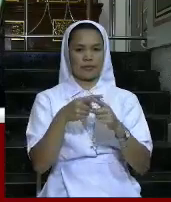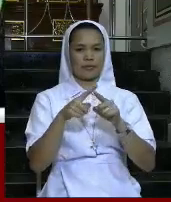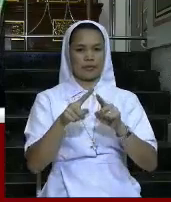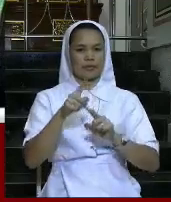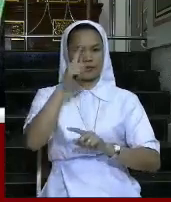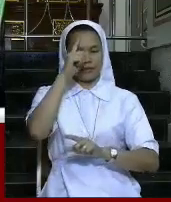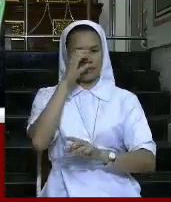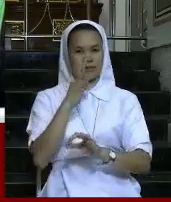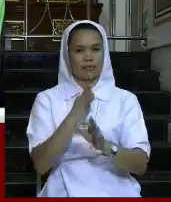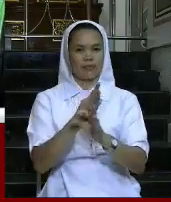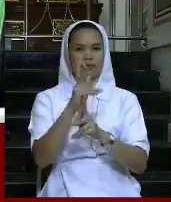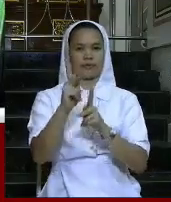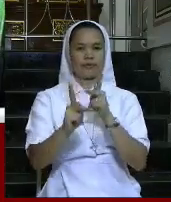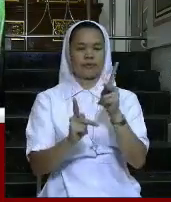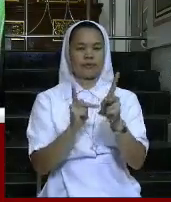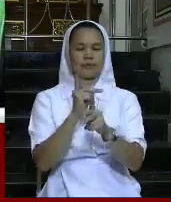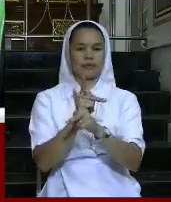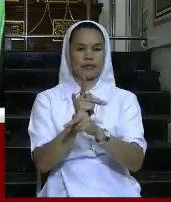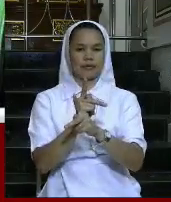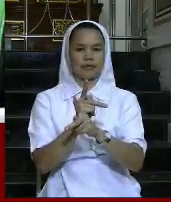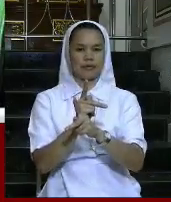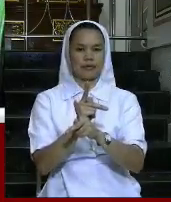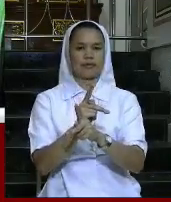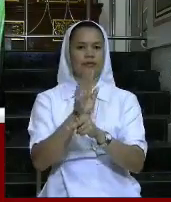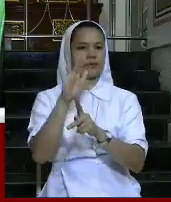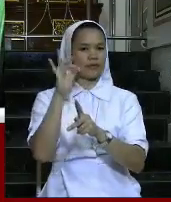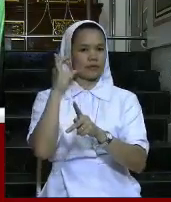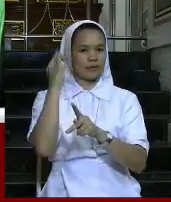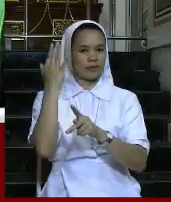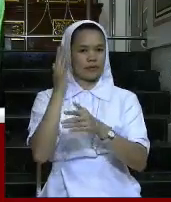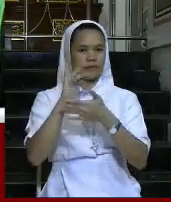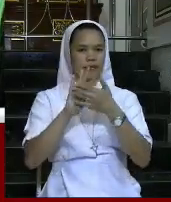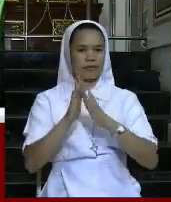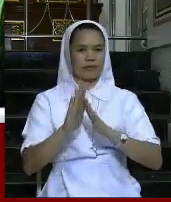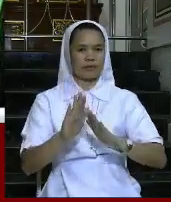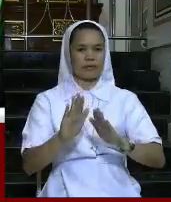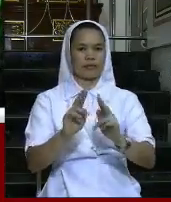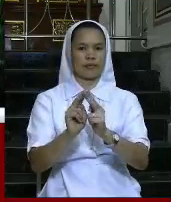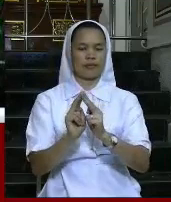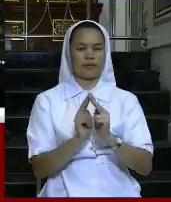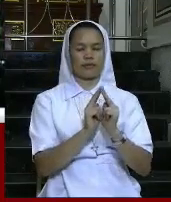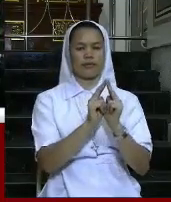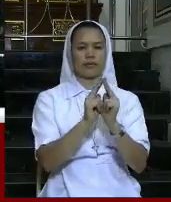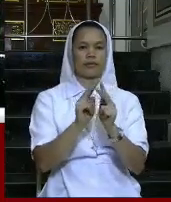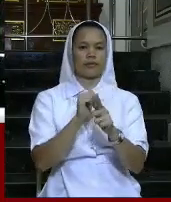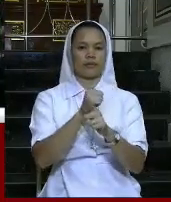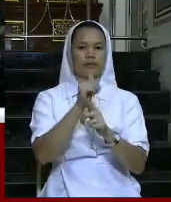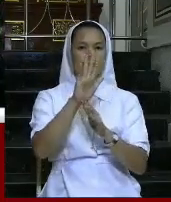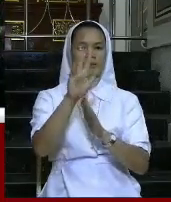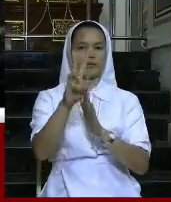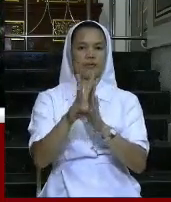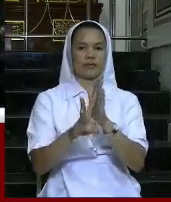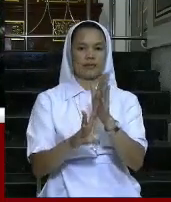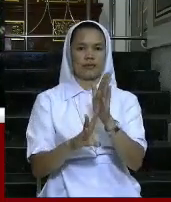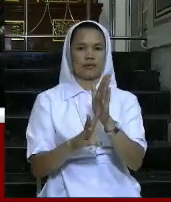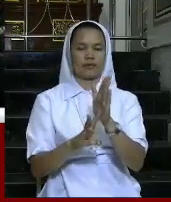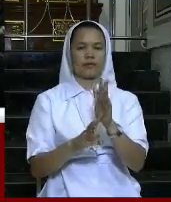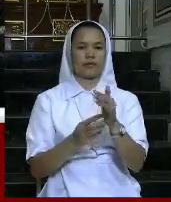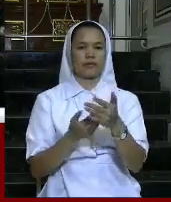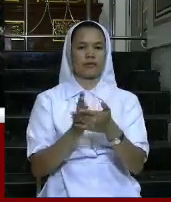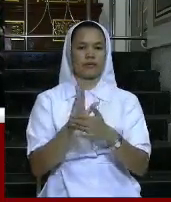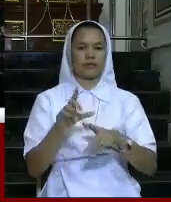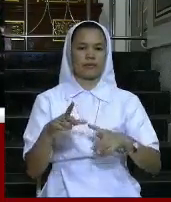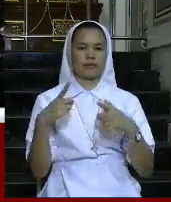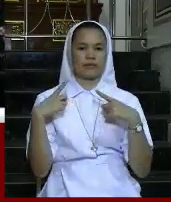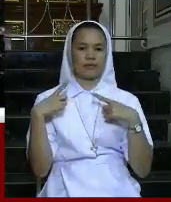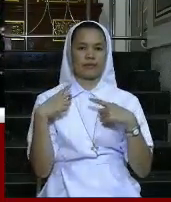but on the faith of your church, and graciously grant her peace and unity in accordance with your will, who live